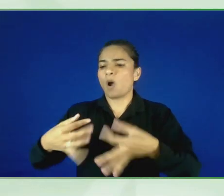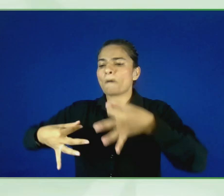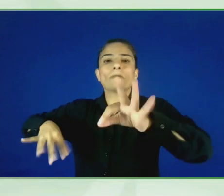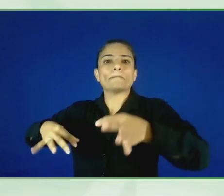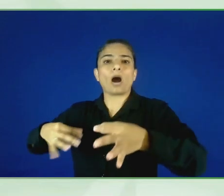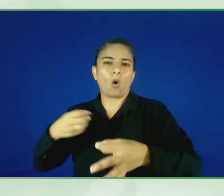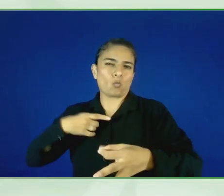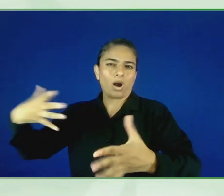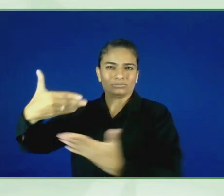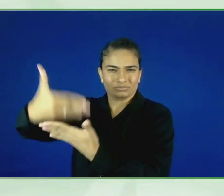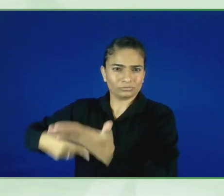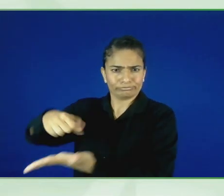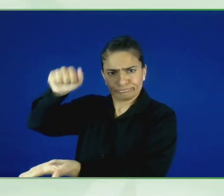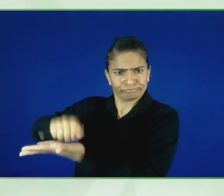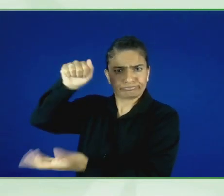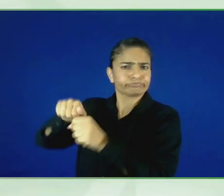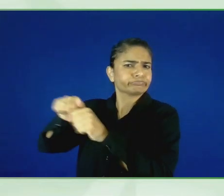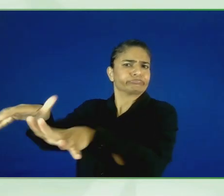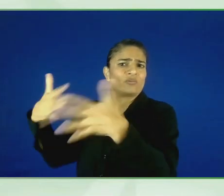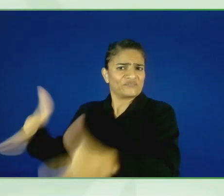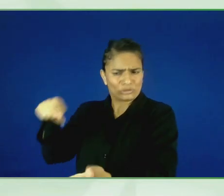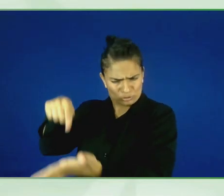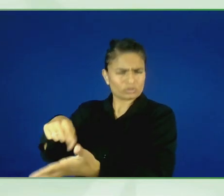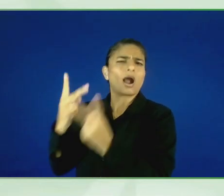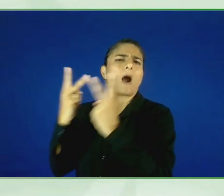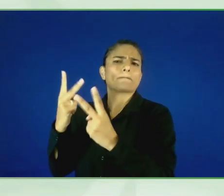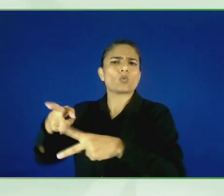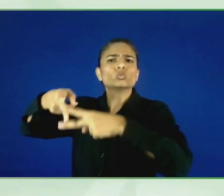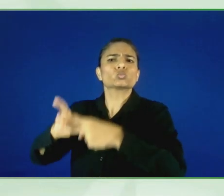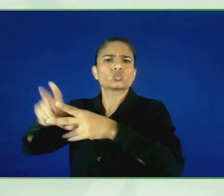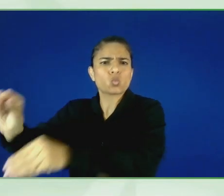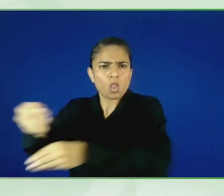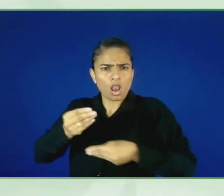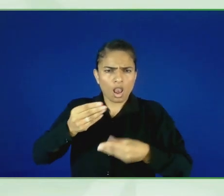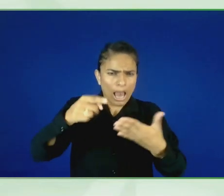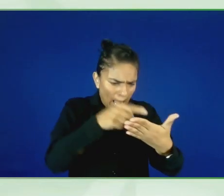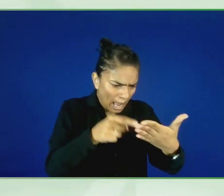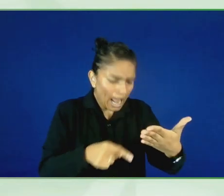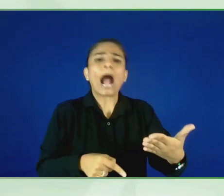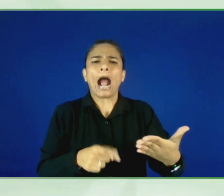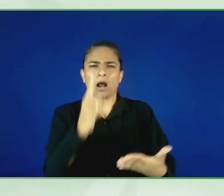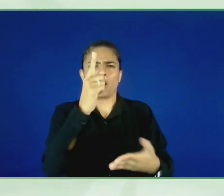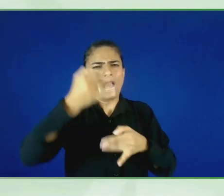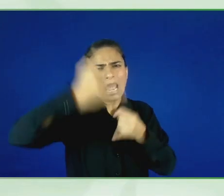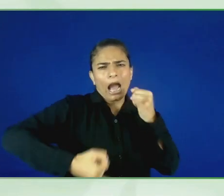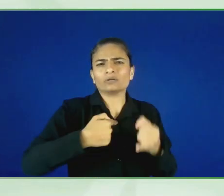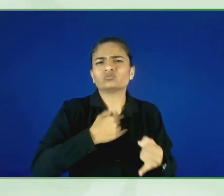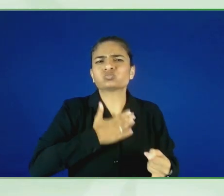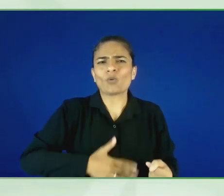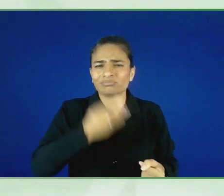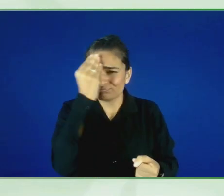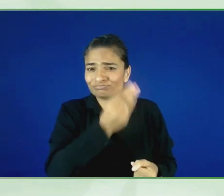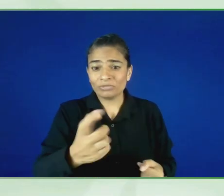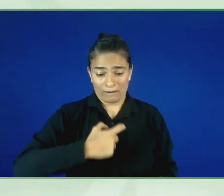is also for me personally as an ally very important. It's about who to choose and promote as a leader. It's